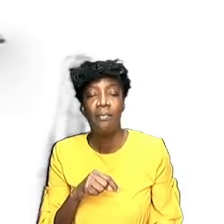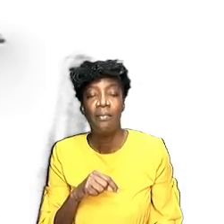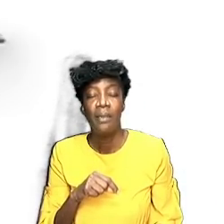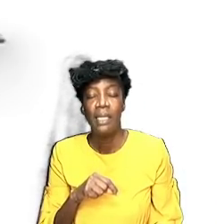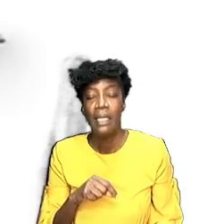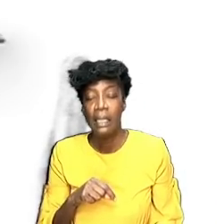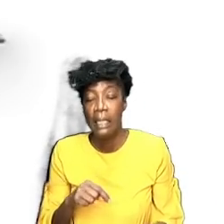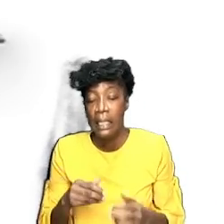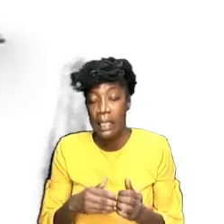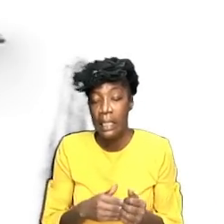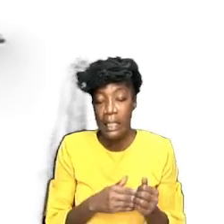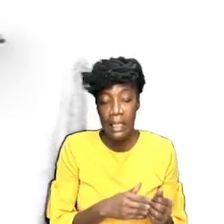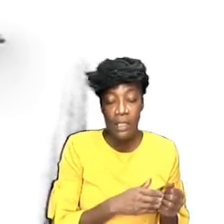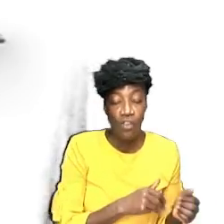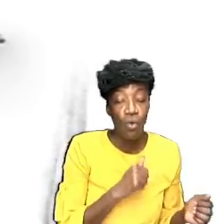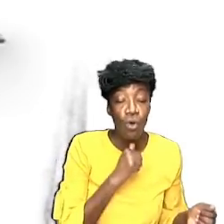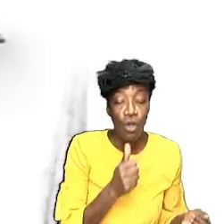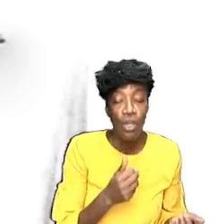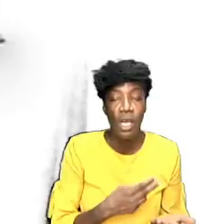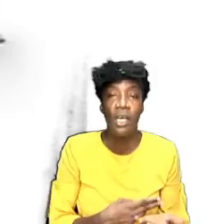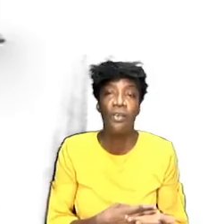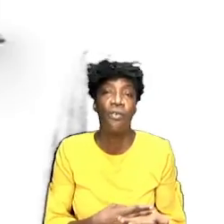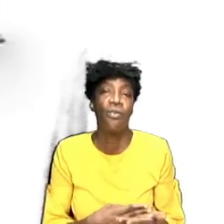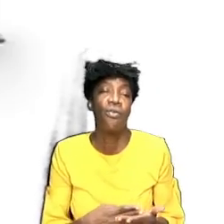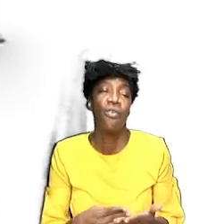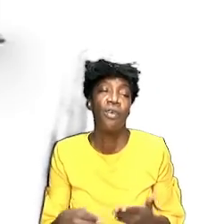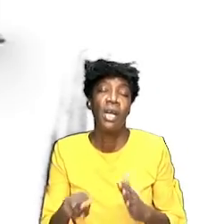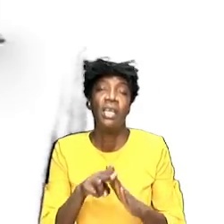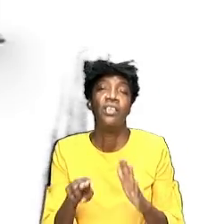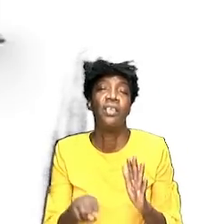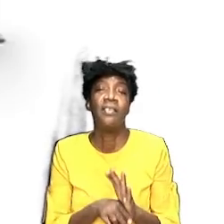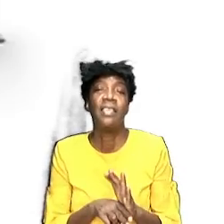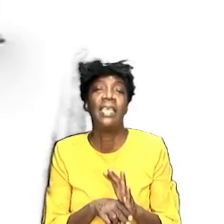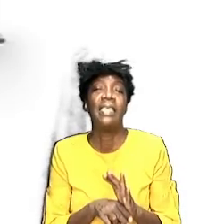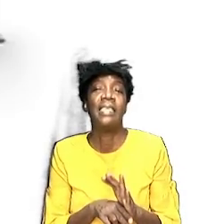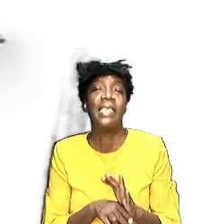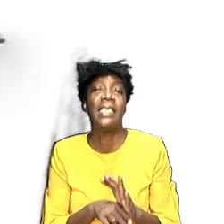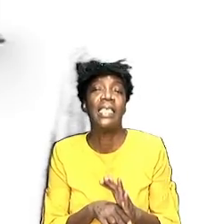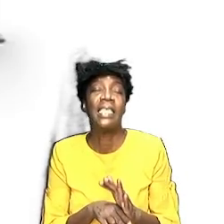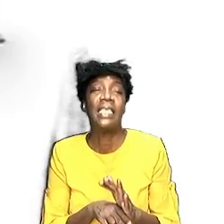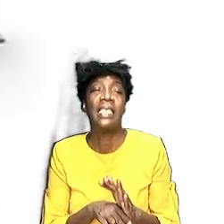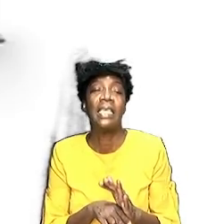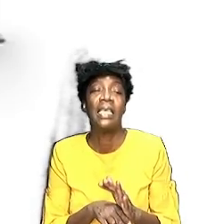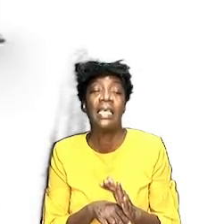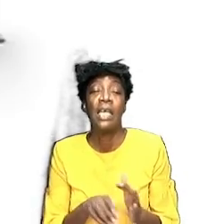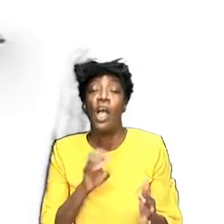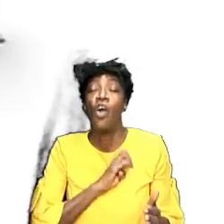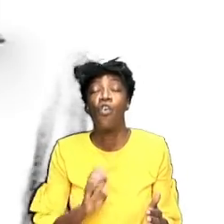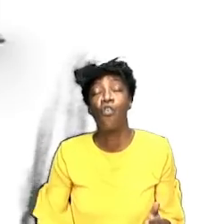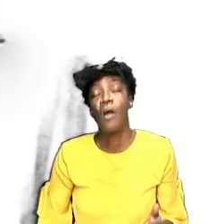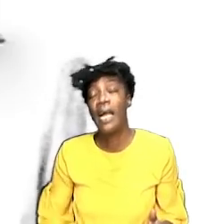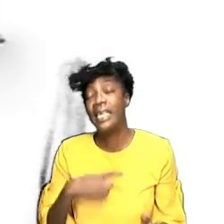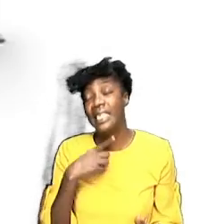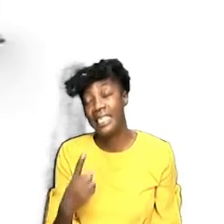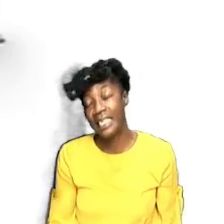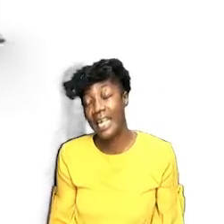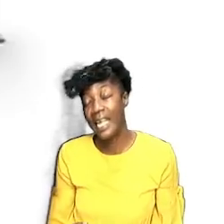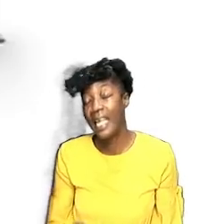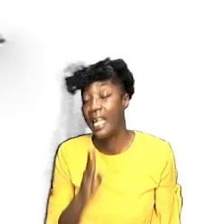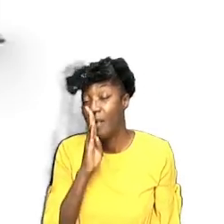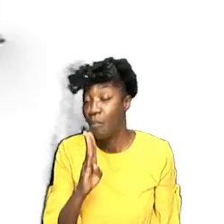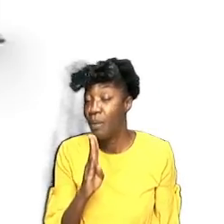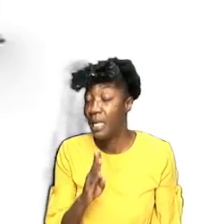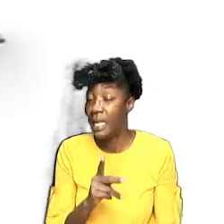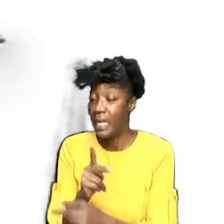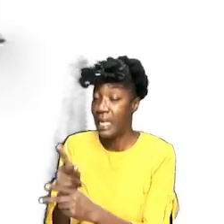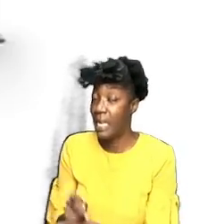to unrighteousness. That is why Christ said, amen, we should, brethren, be careful